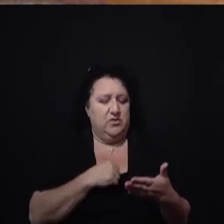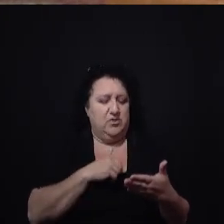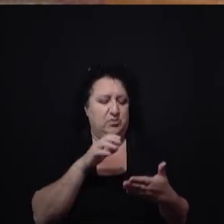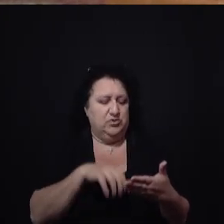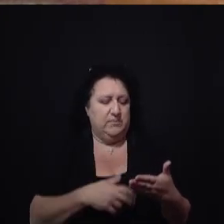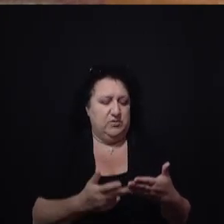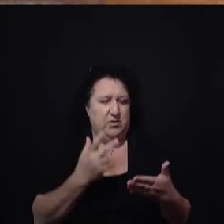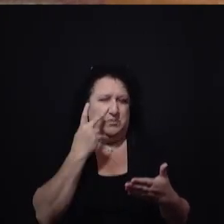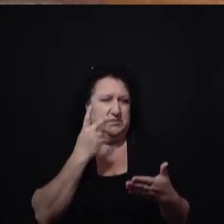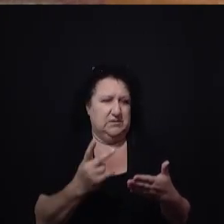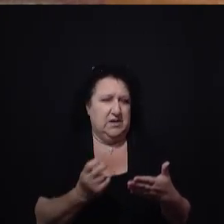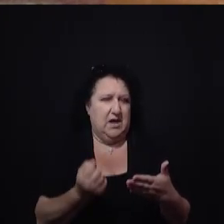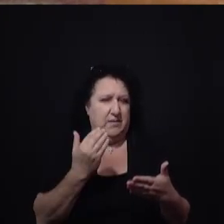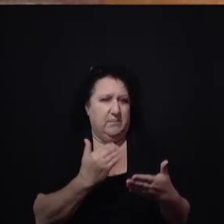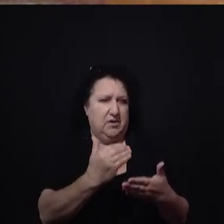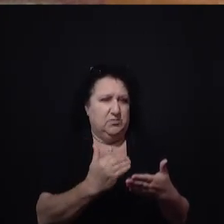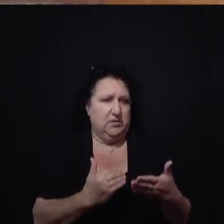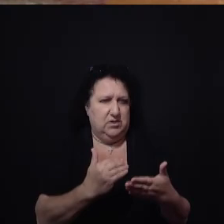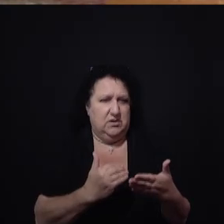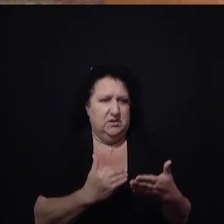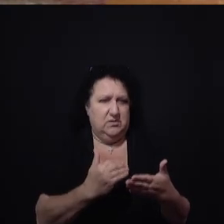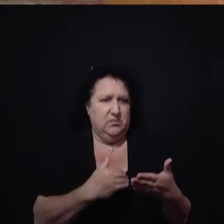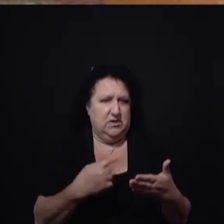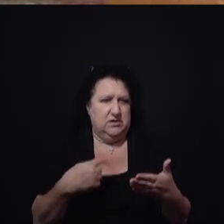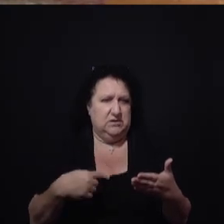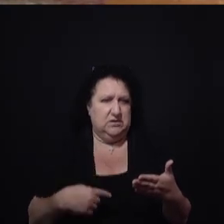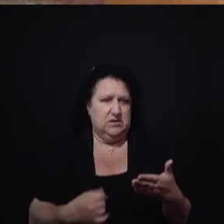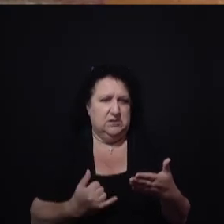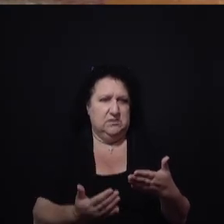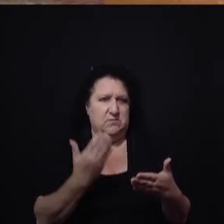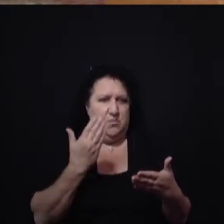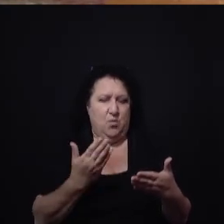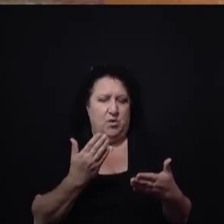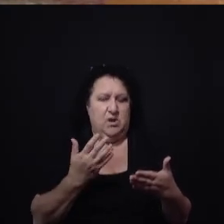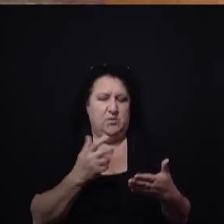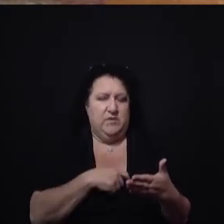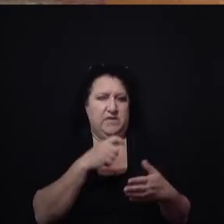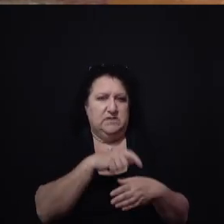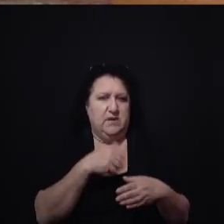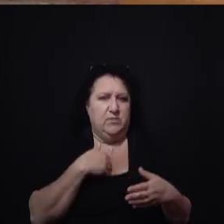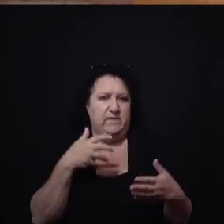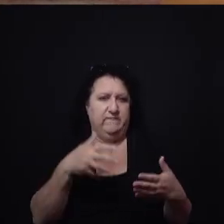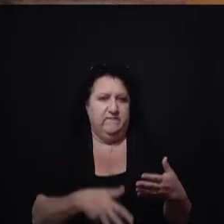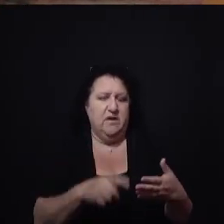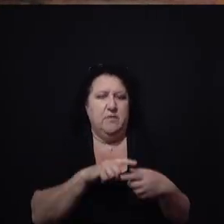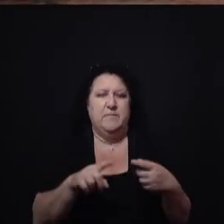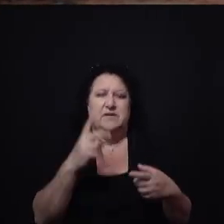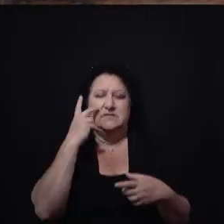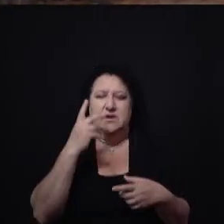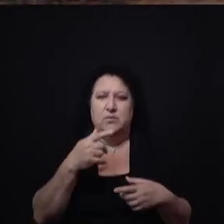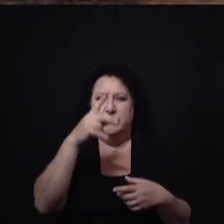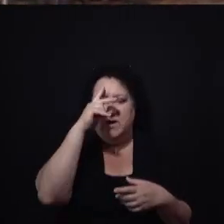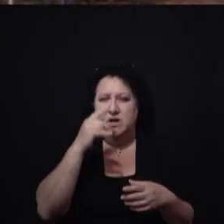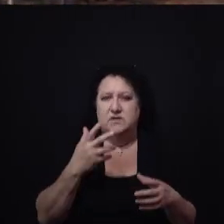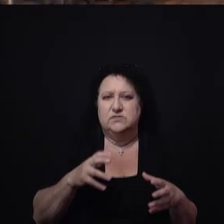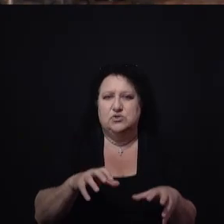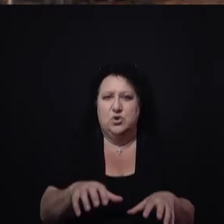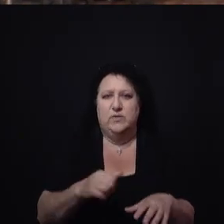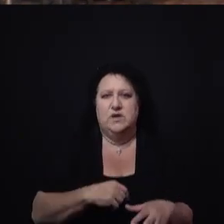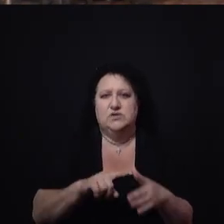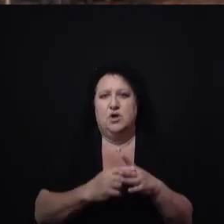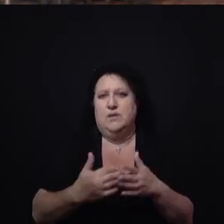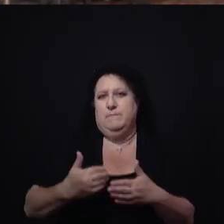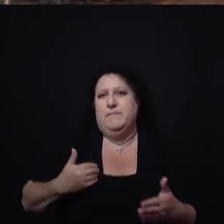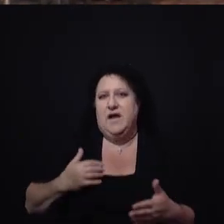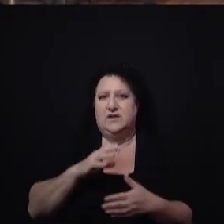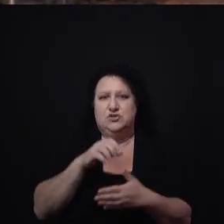have. But understanding that what Paul has been doing, he started back in what we call chapter 1, right, in this